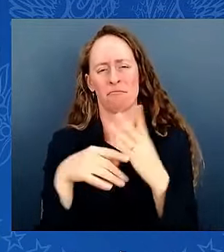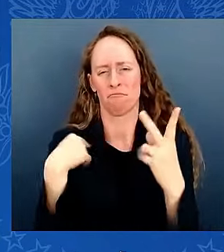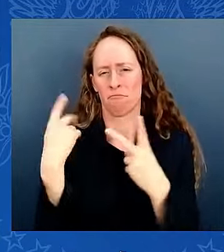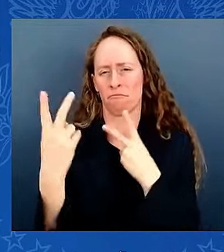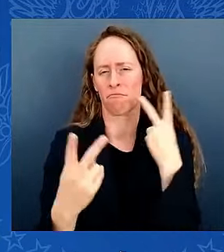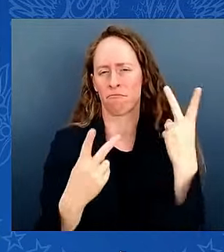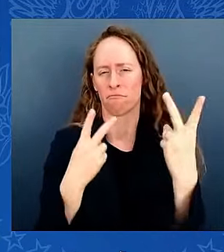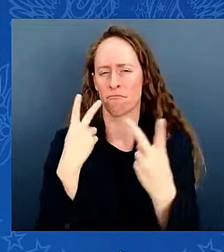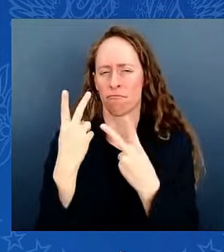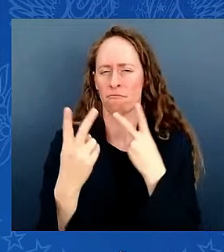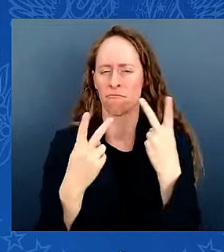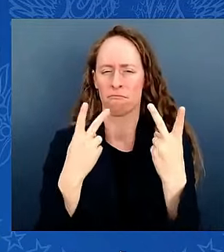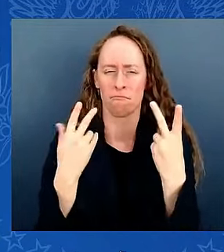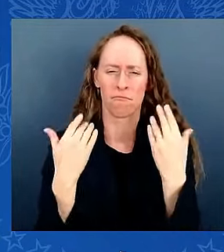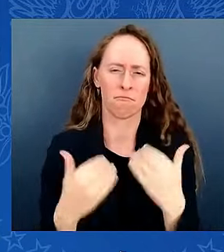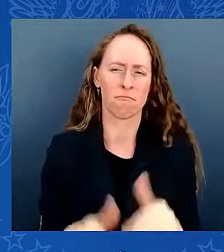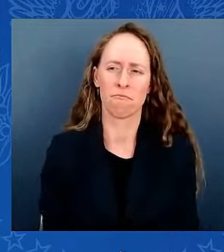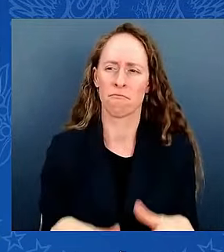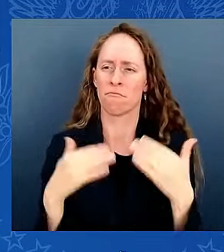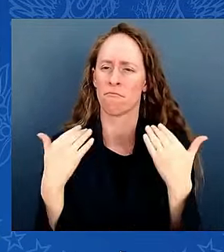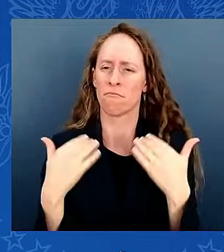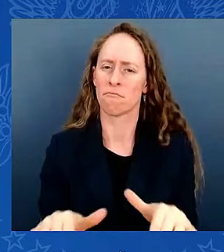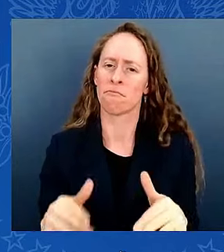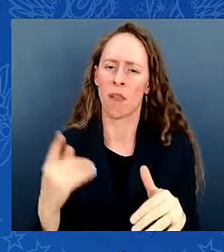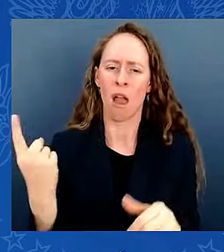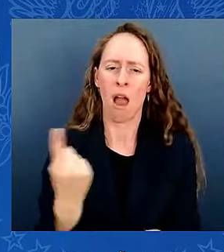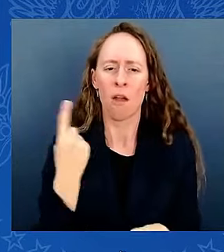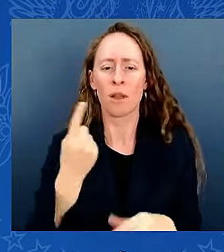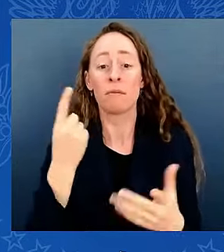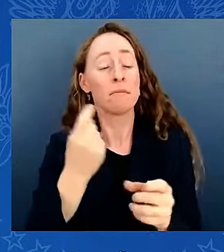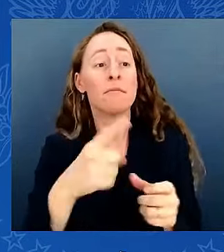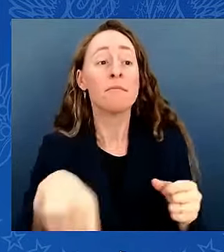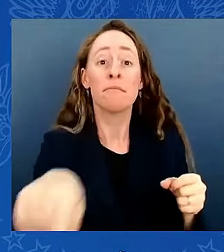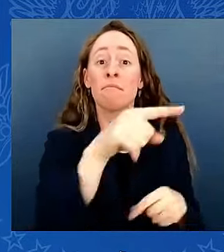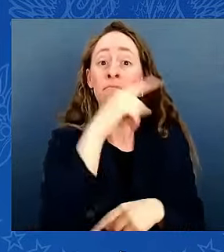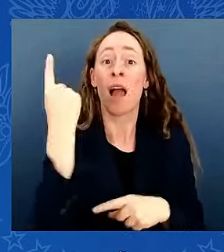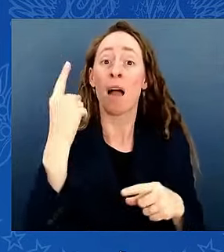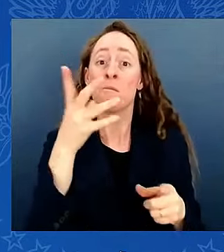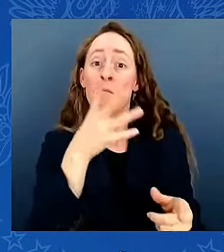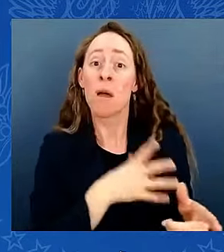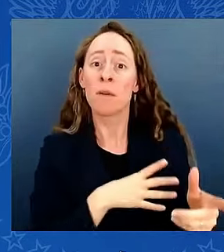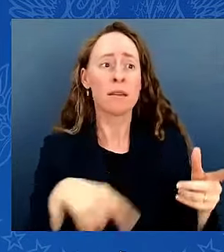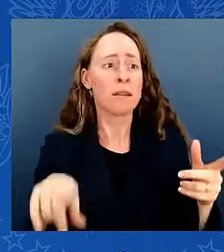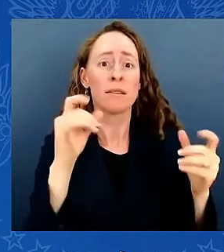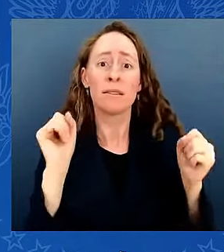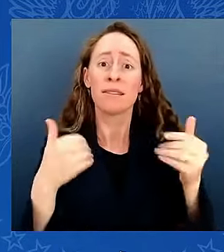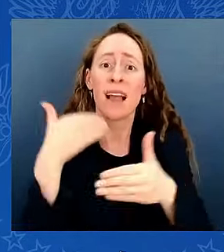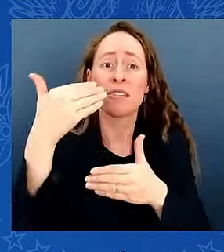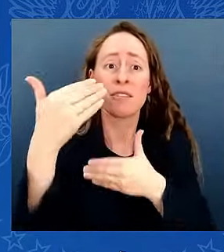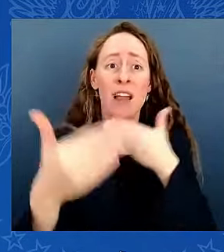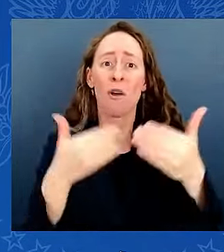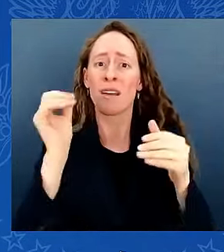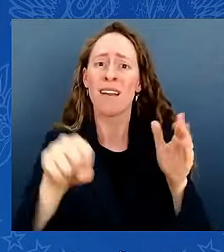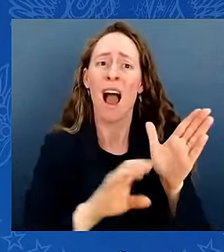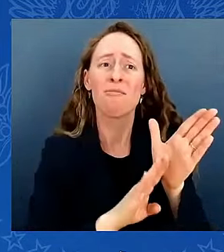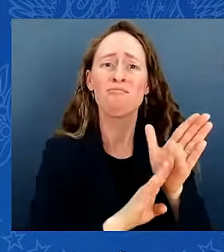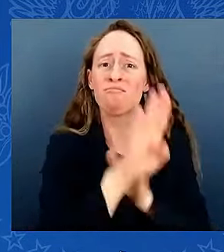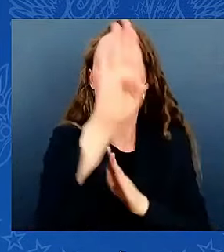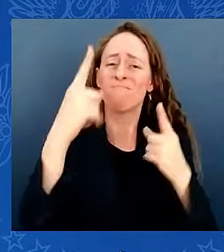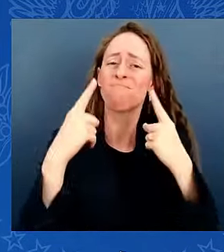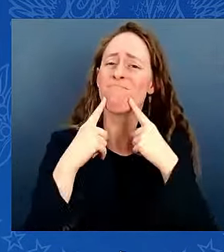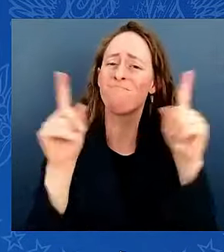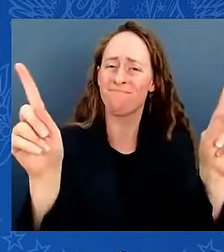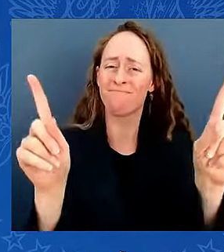me and like all of us can thrive. And to the parents here today, I want to speak directly to